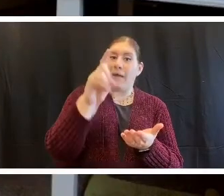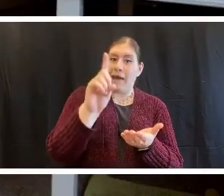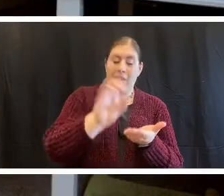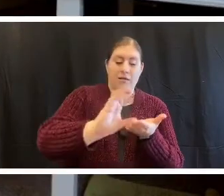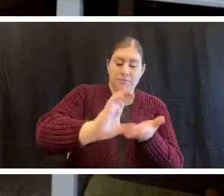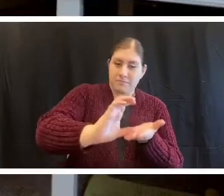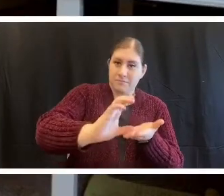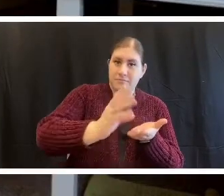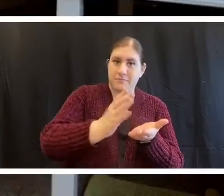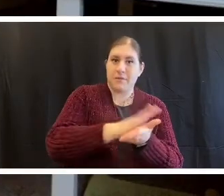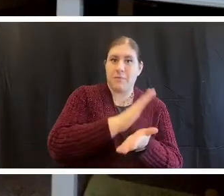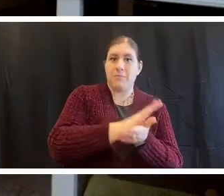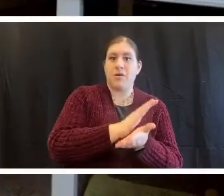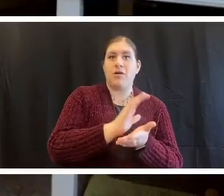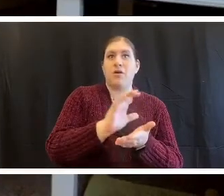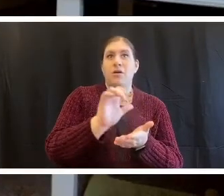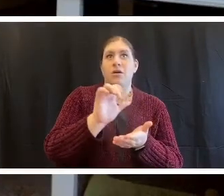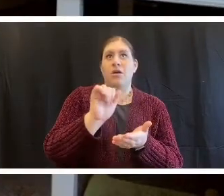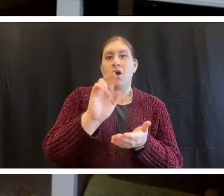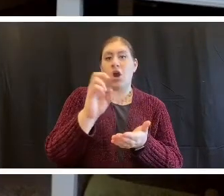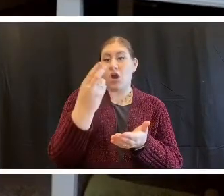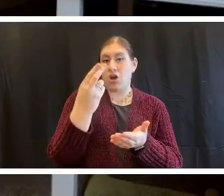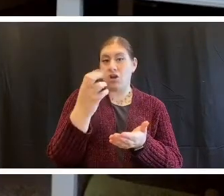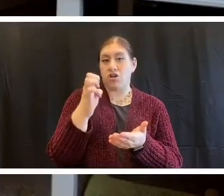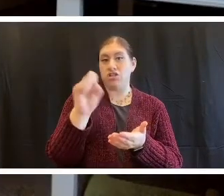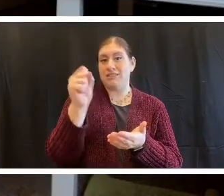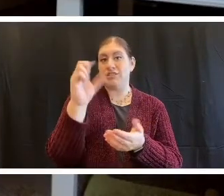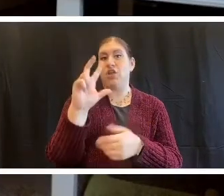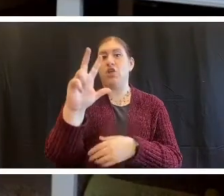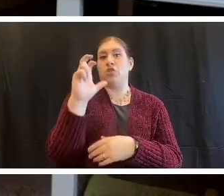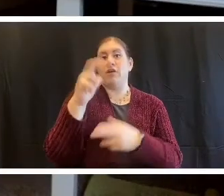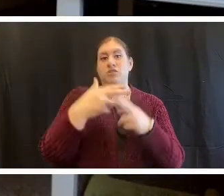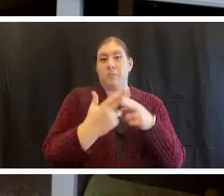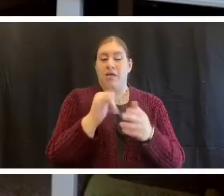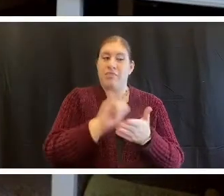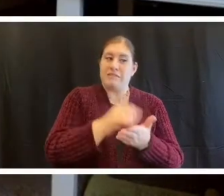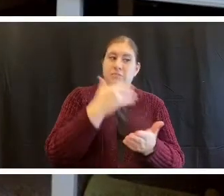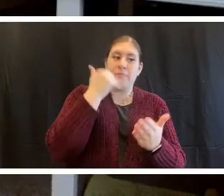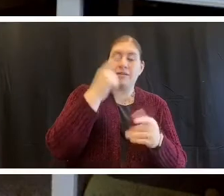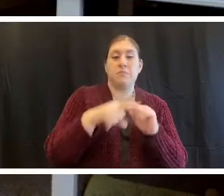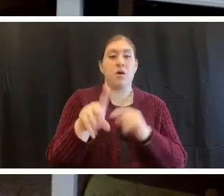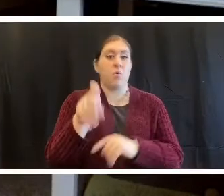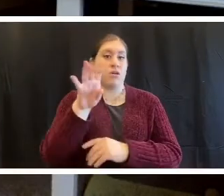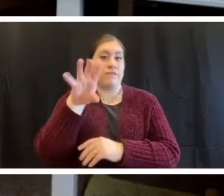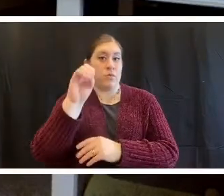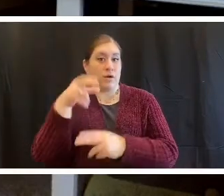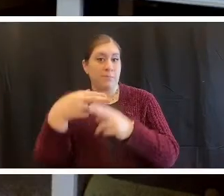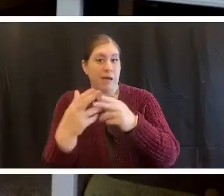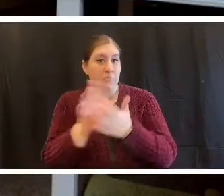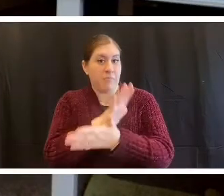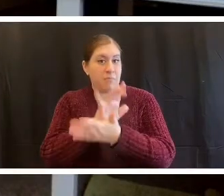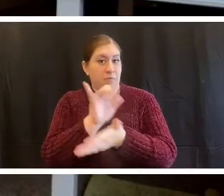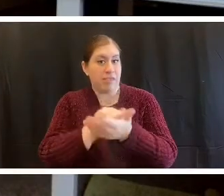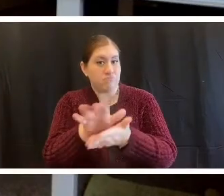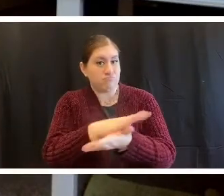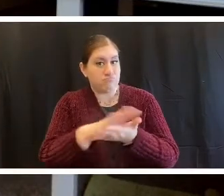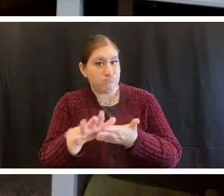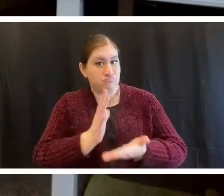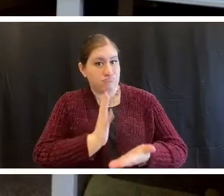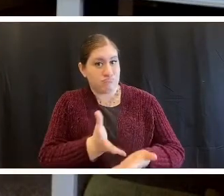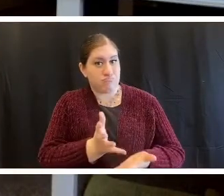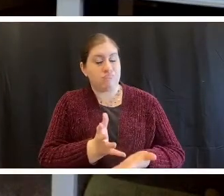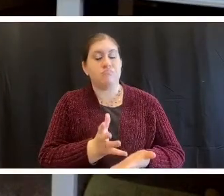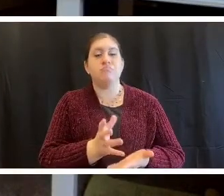Of course, Arches 300-pound is the best, but 140-pound paper is fine.